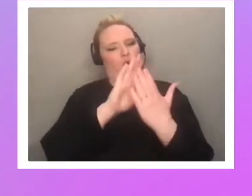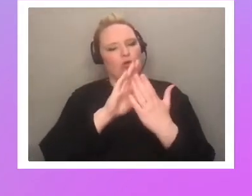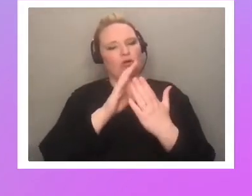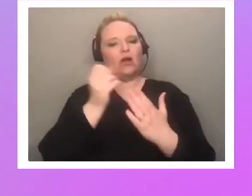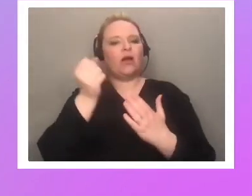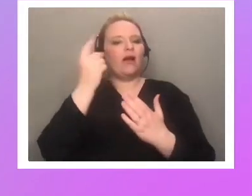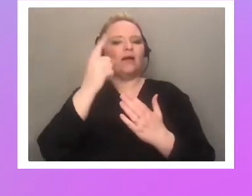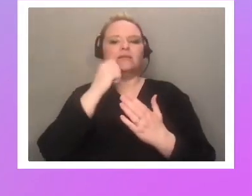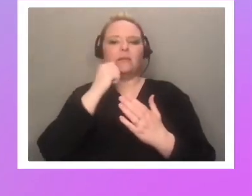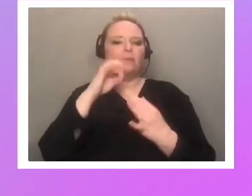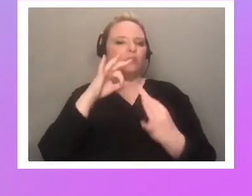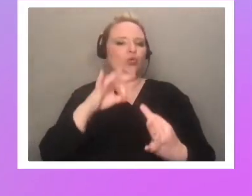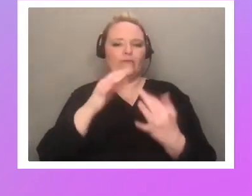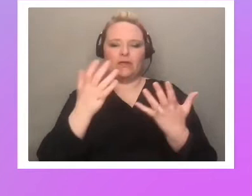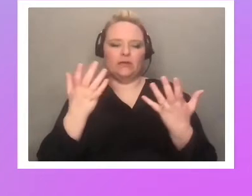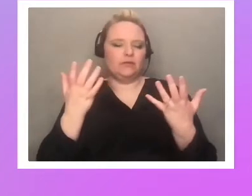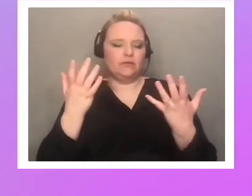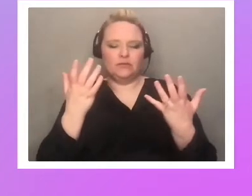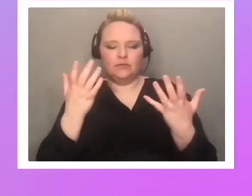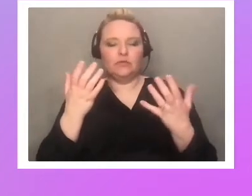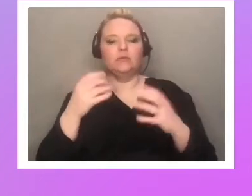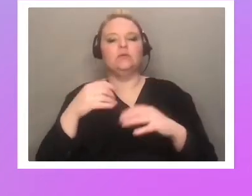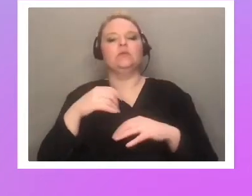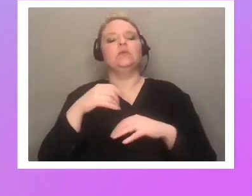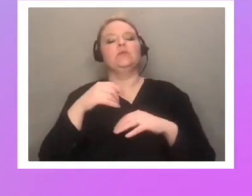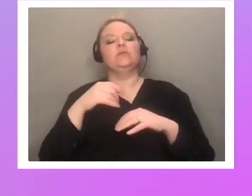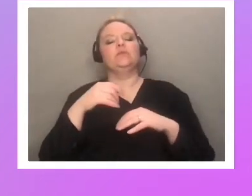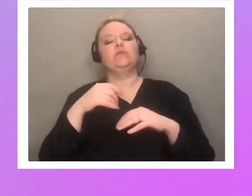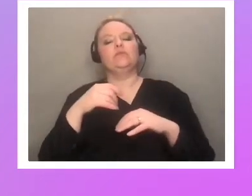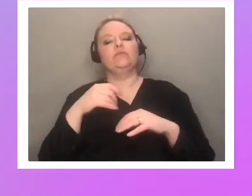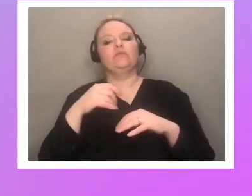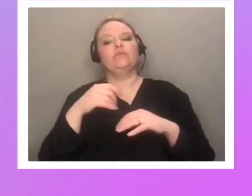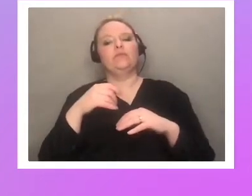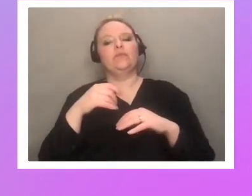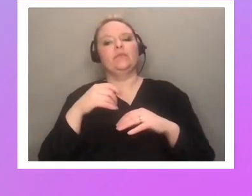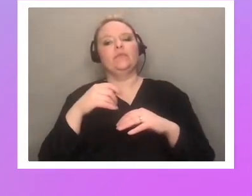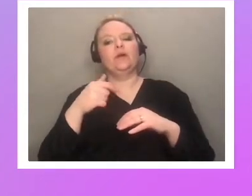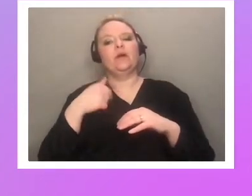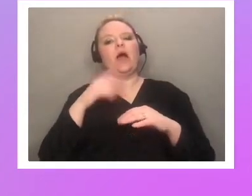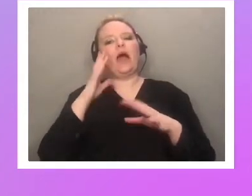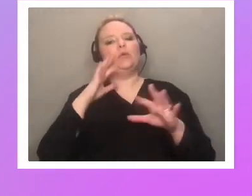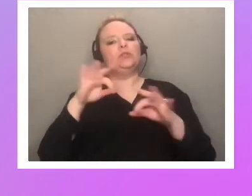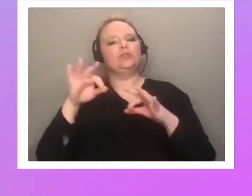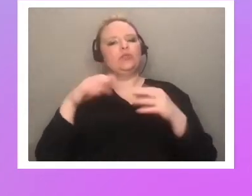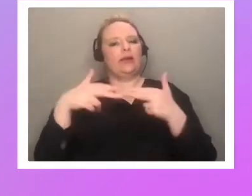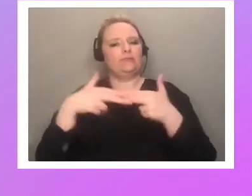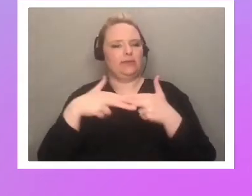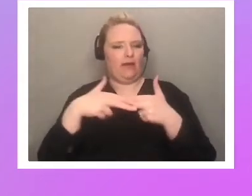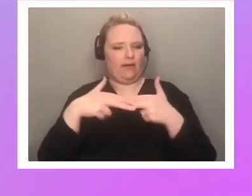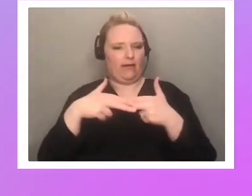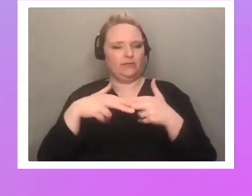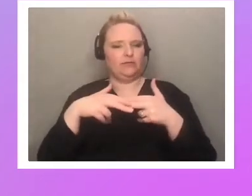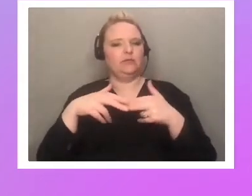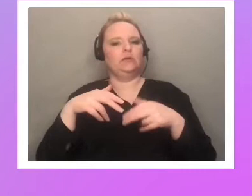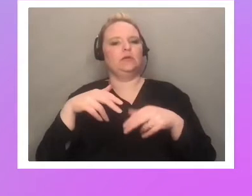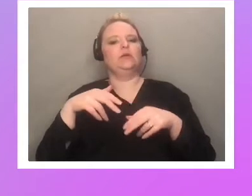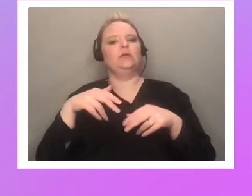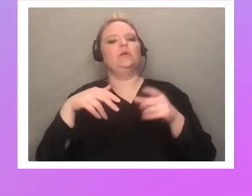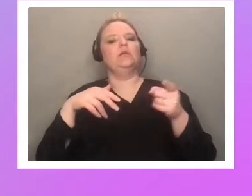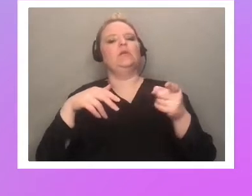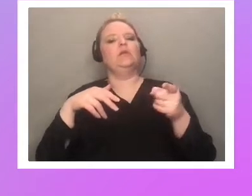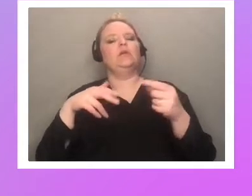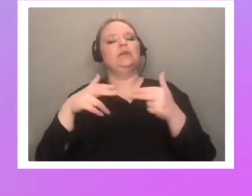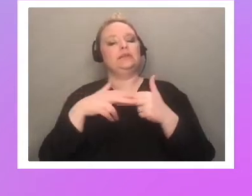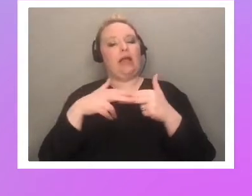the end all be all. And I'm going to describe this slide because on this